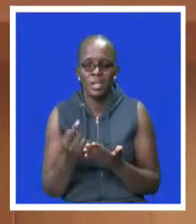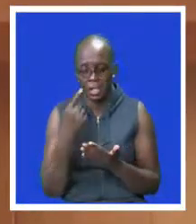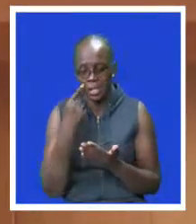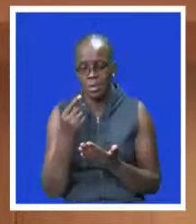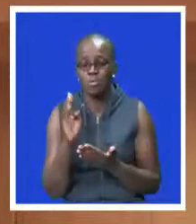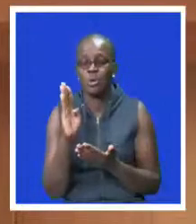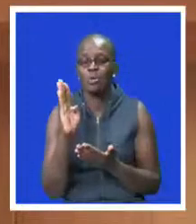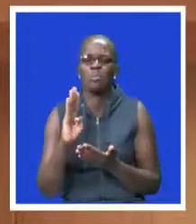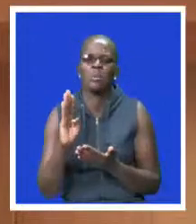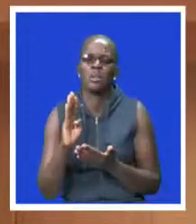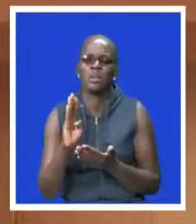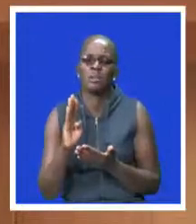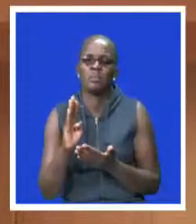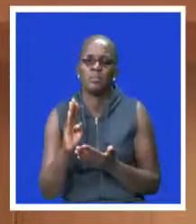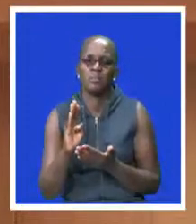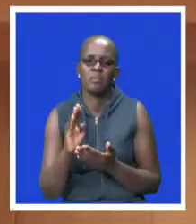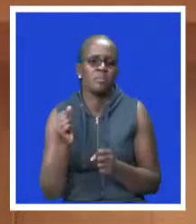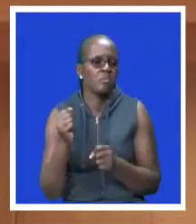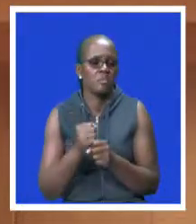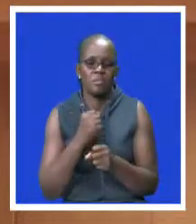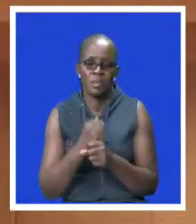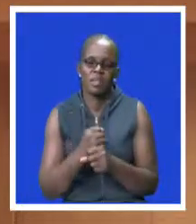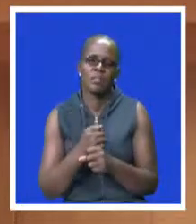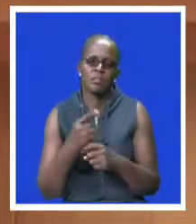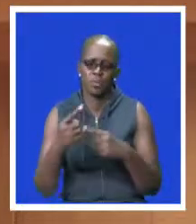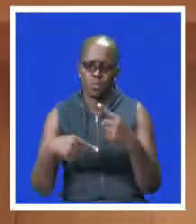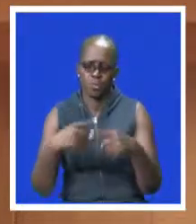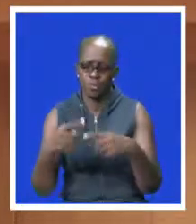even continuing with what, with that